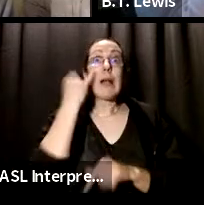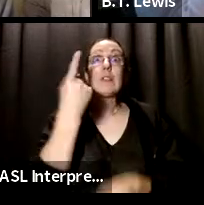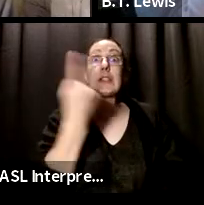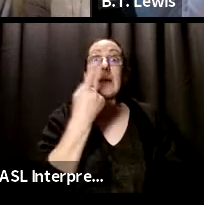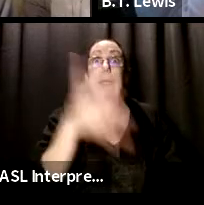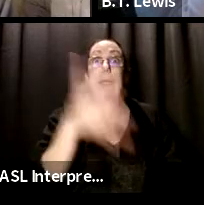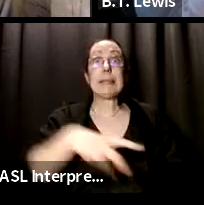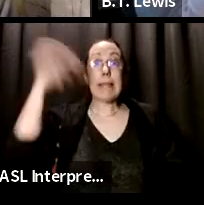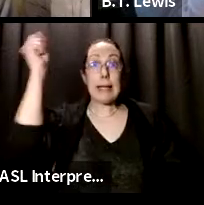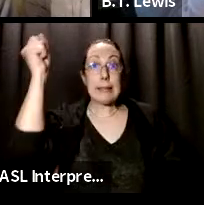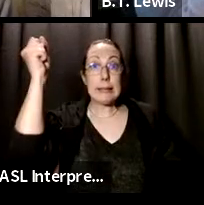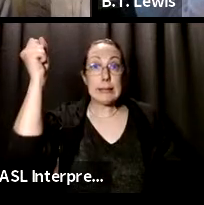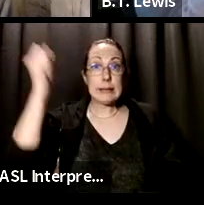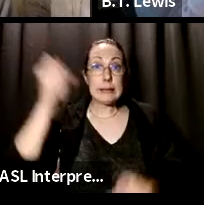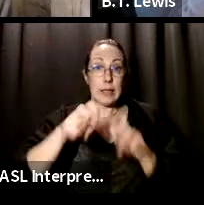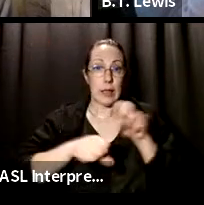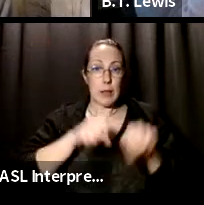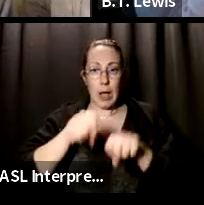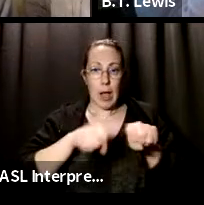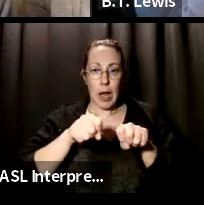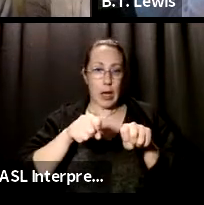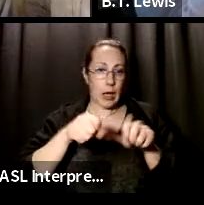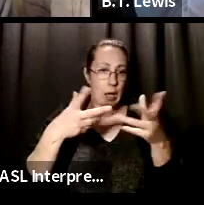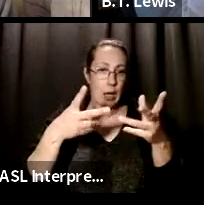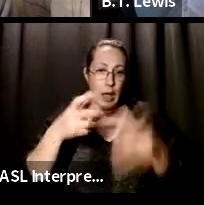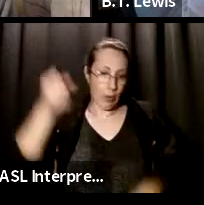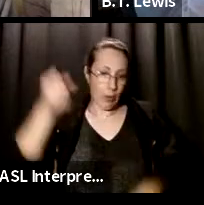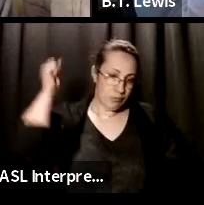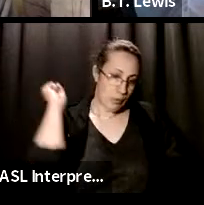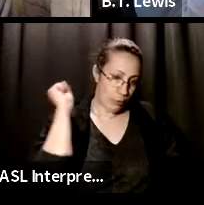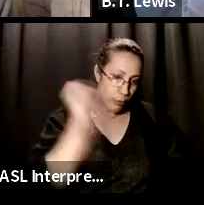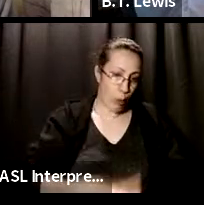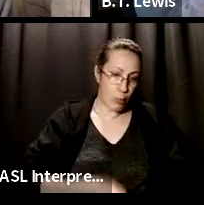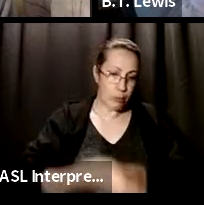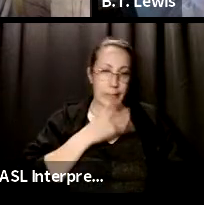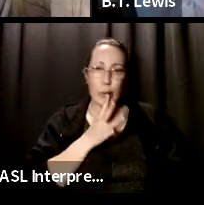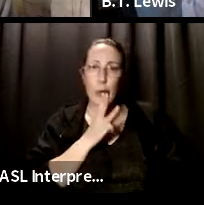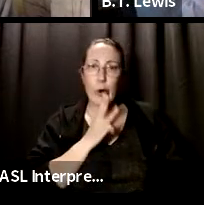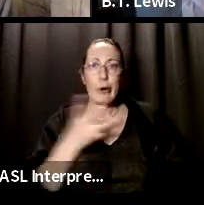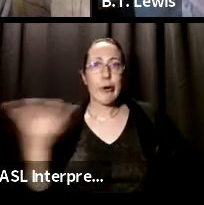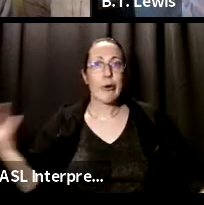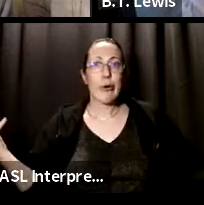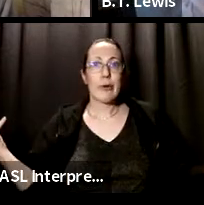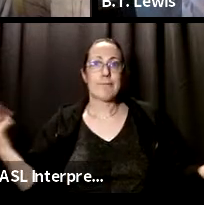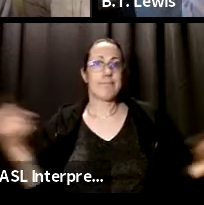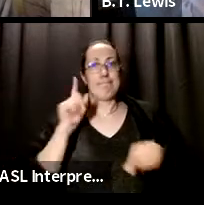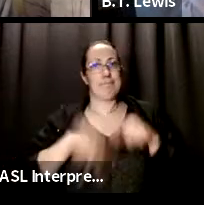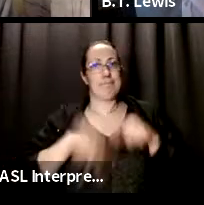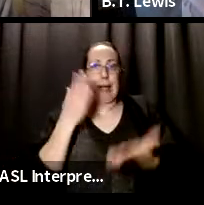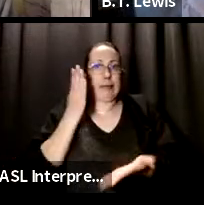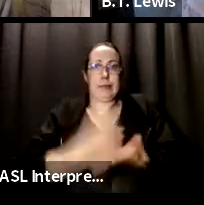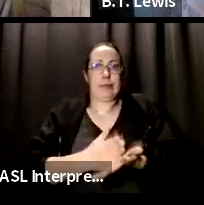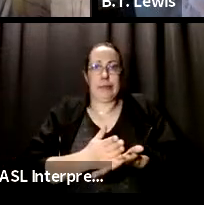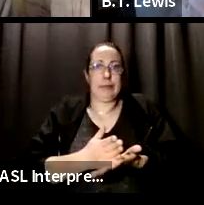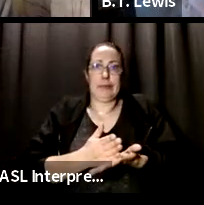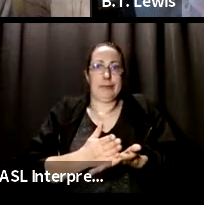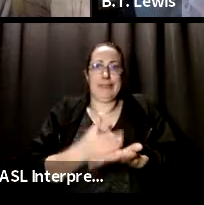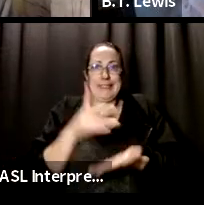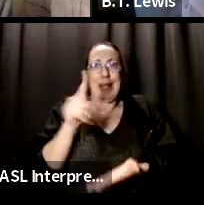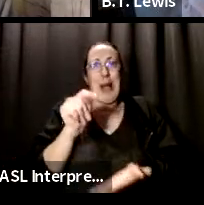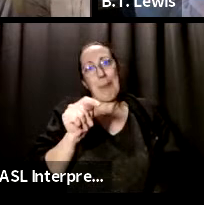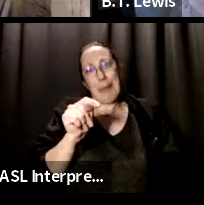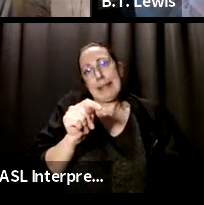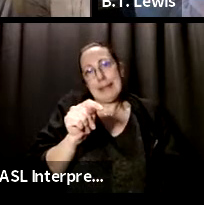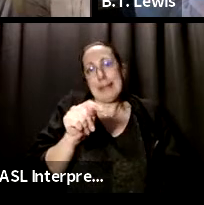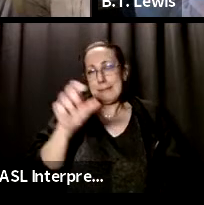and, throws it in a river, we can't stop that from happening.